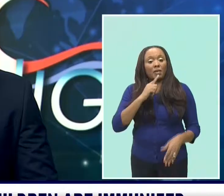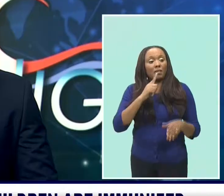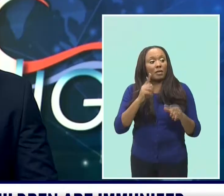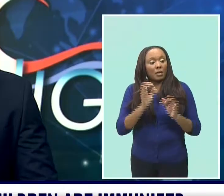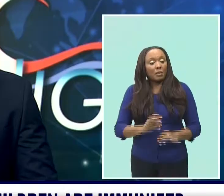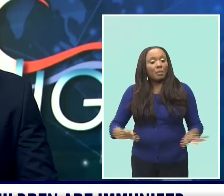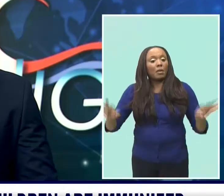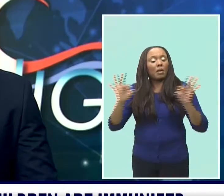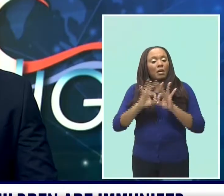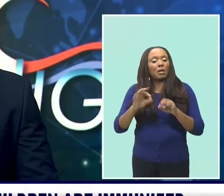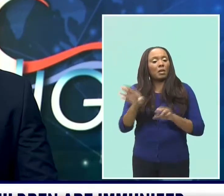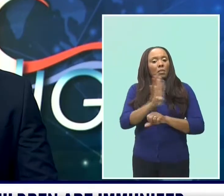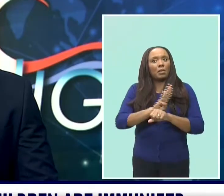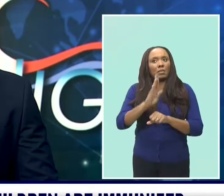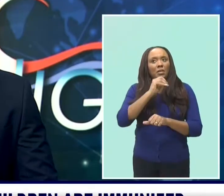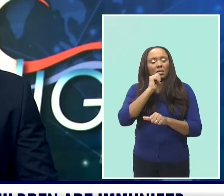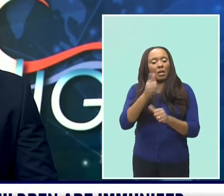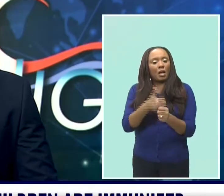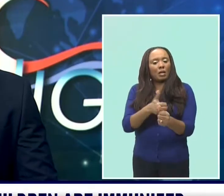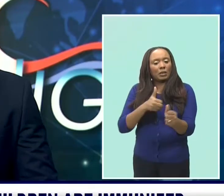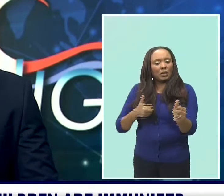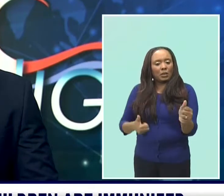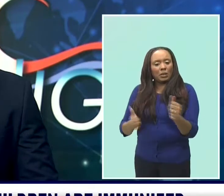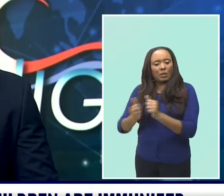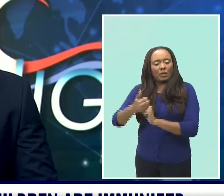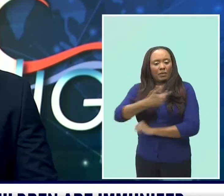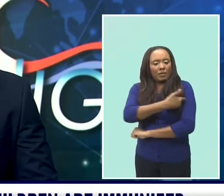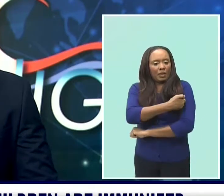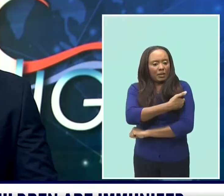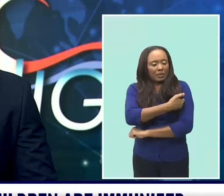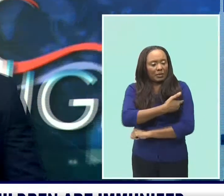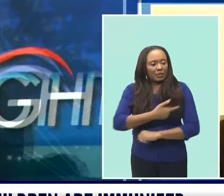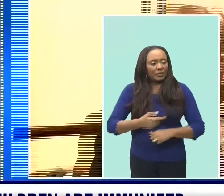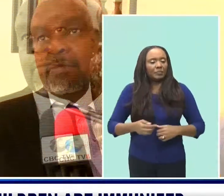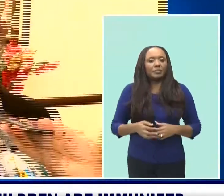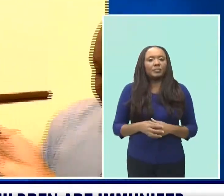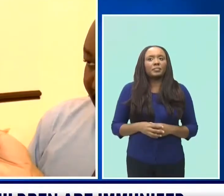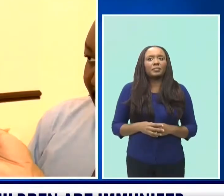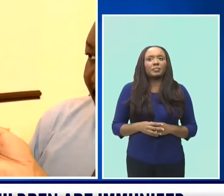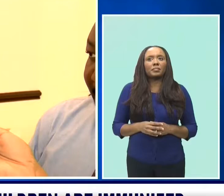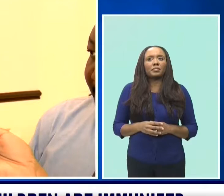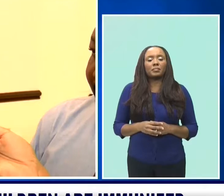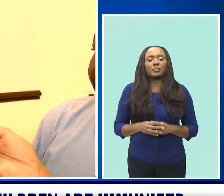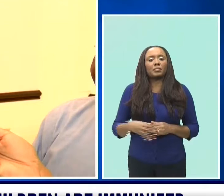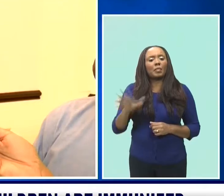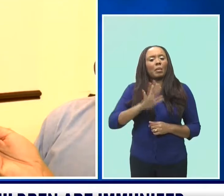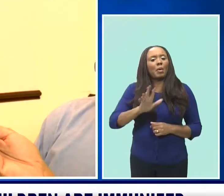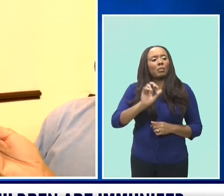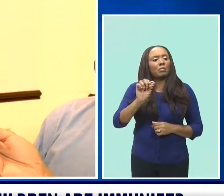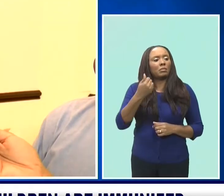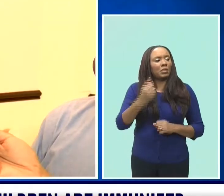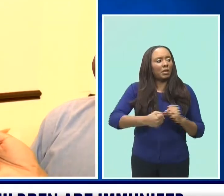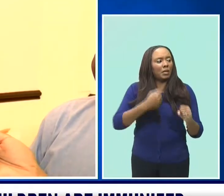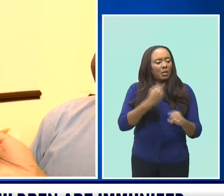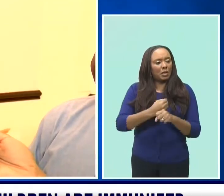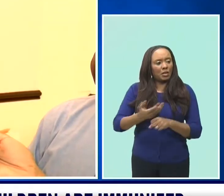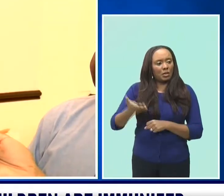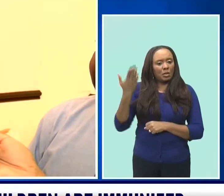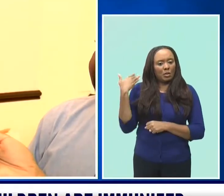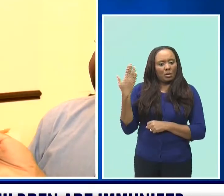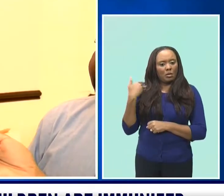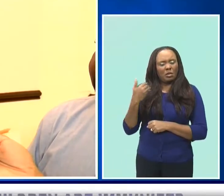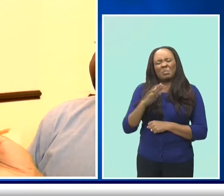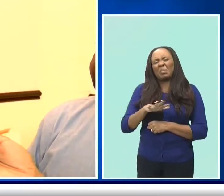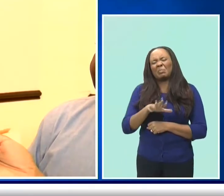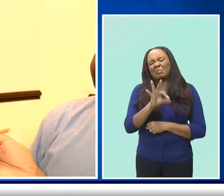avoids falling behind with its vaccination rates. About 10 years ago, our coverage rates were 90